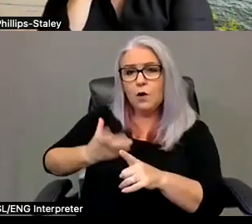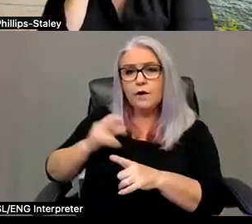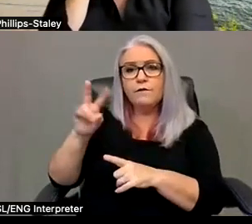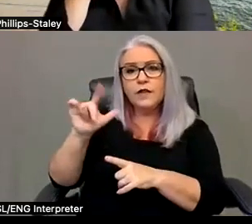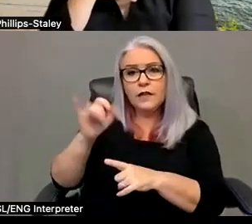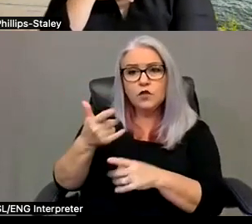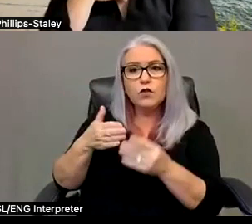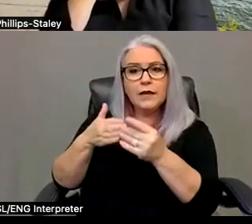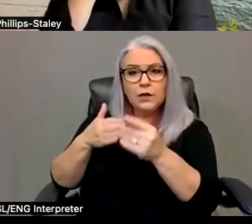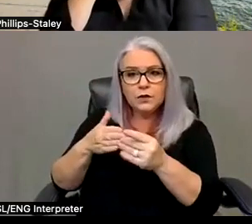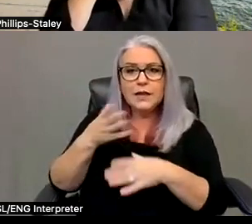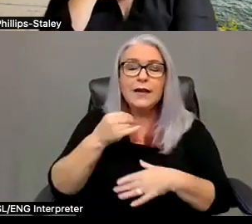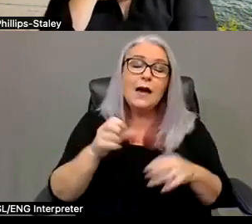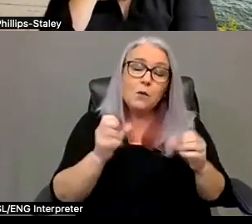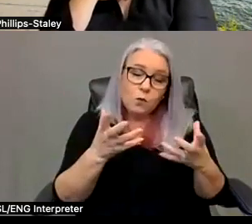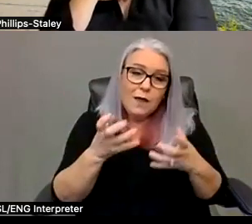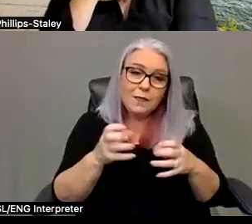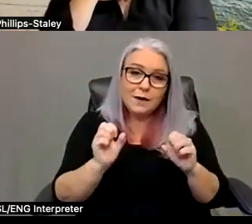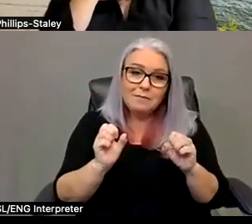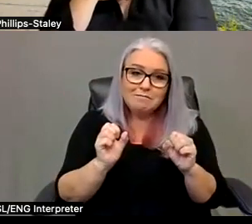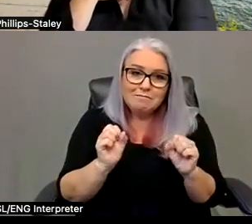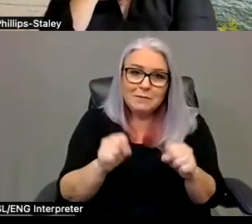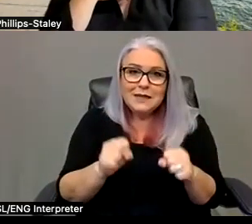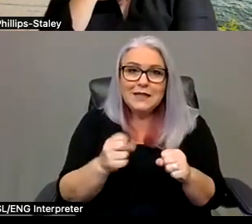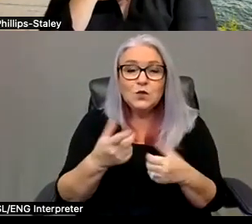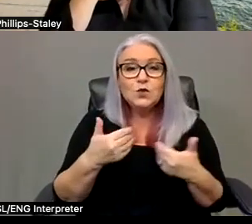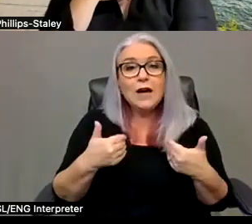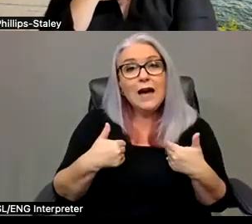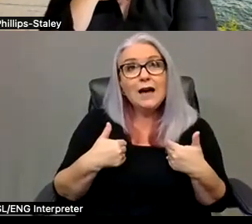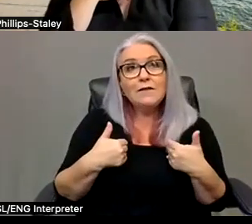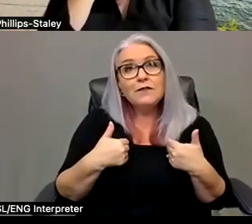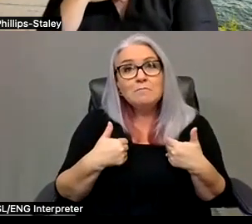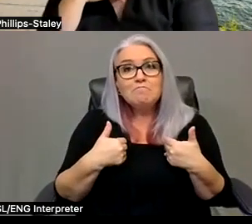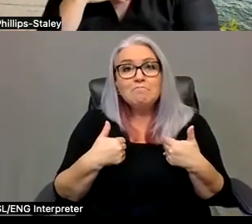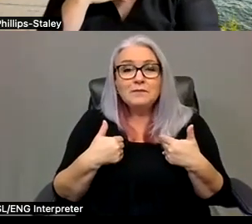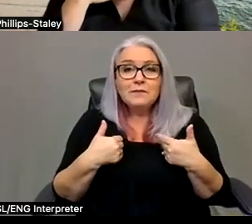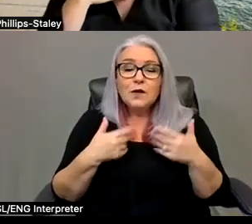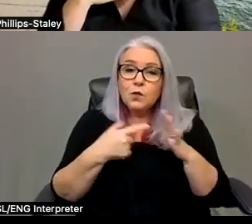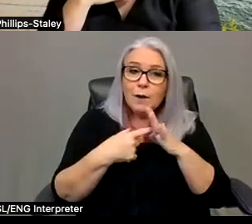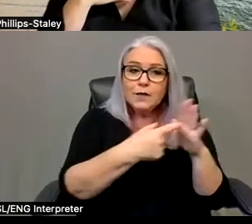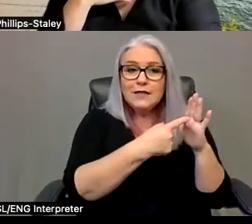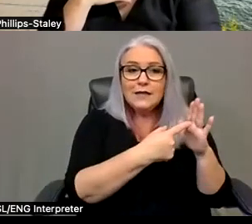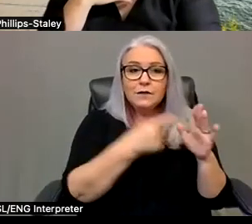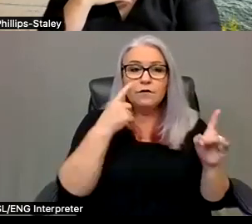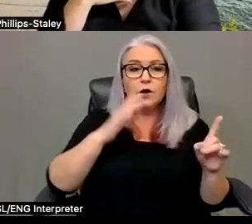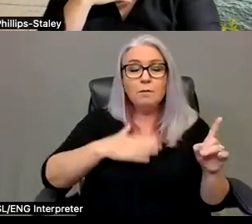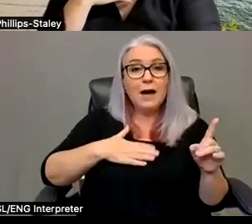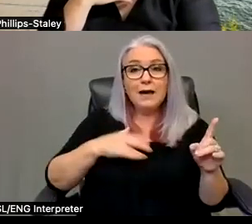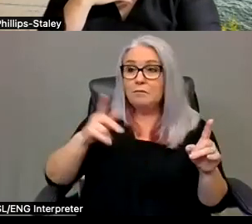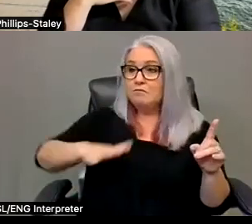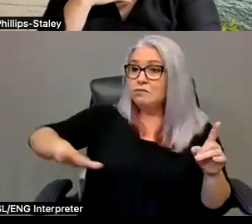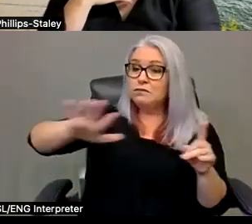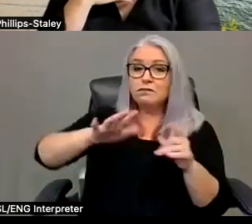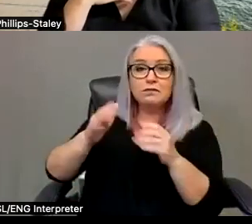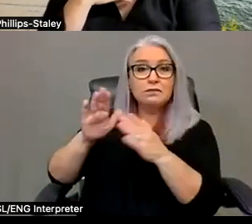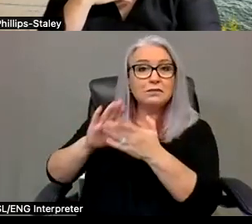I would like to be able to have the opportunity to be a representative to my fellow residents and be a voice